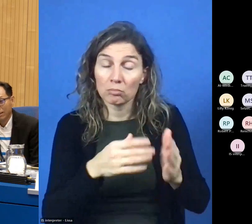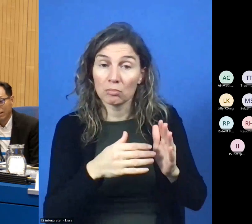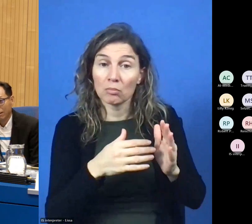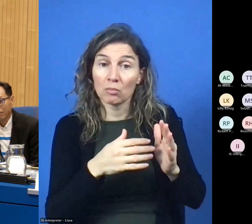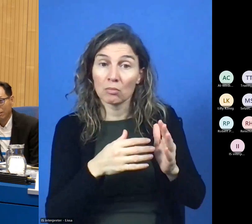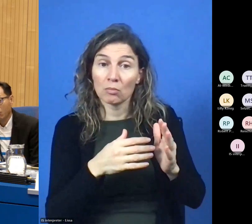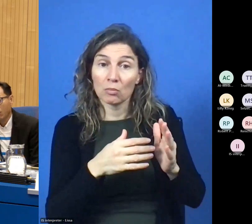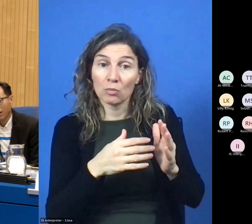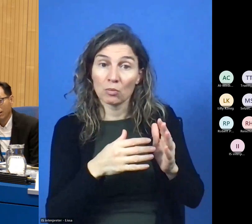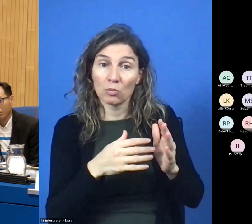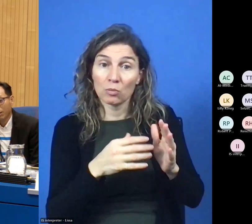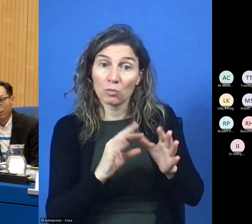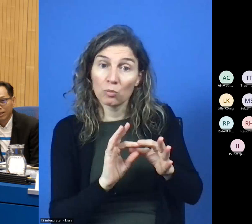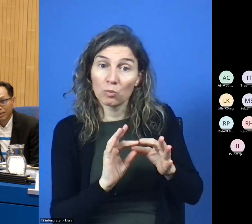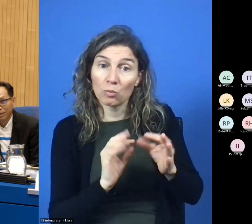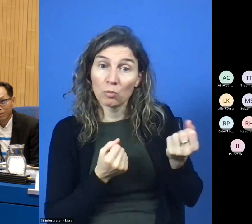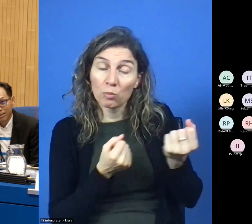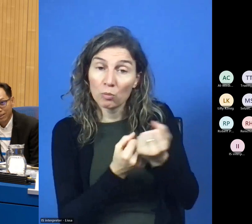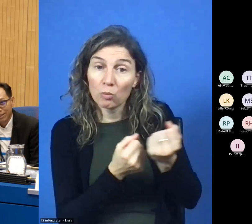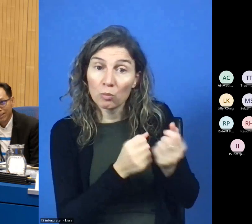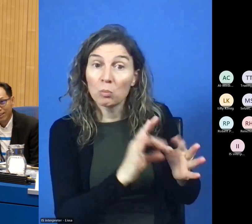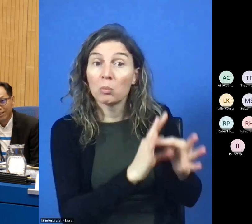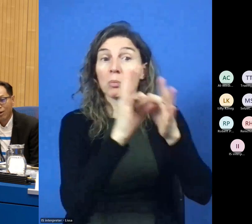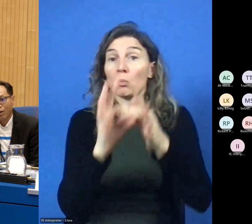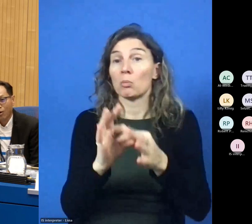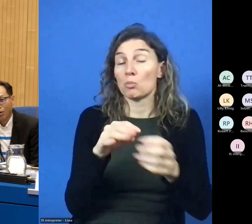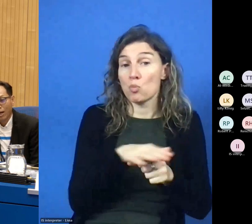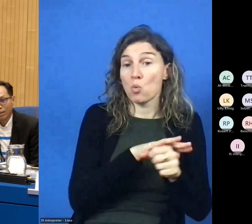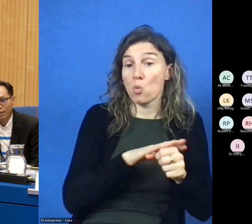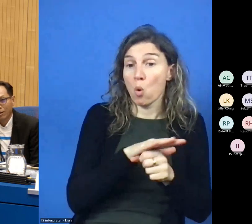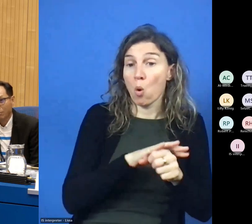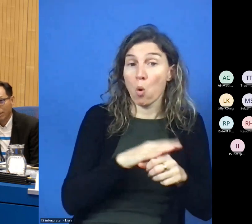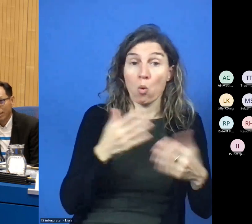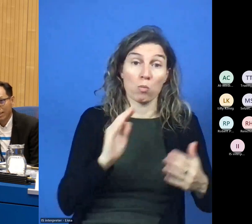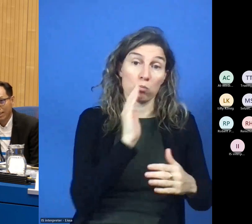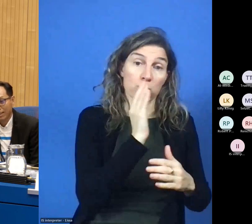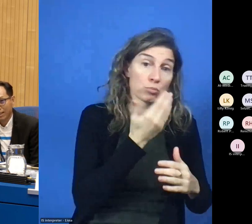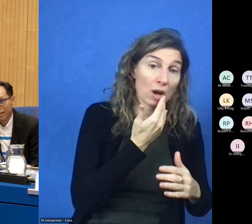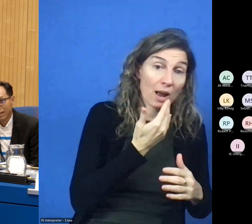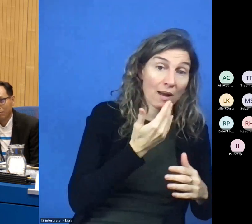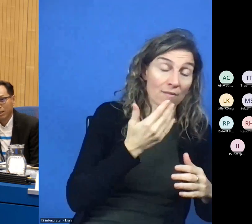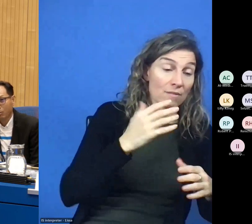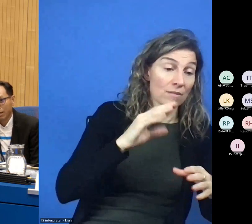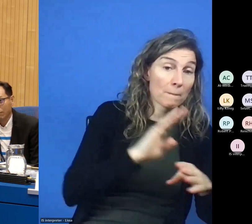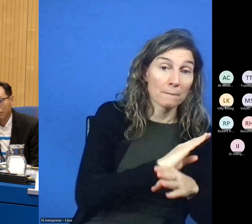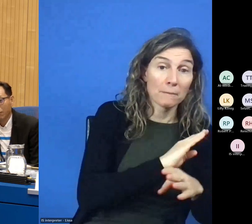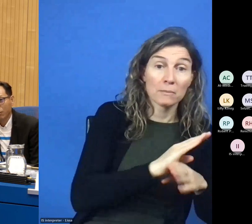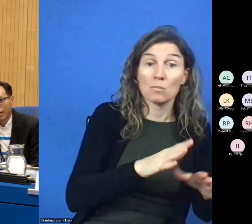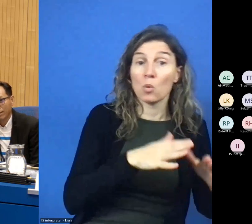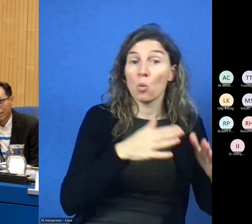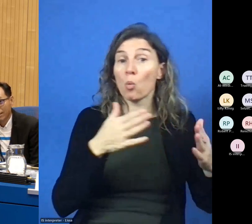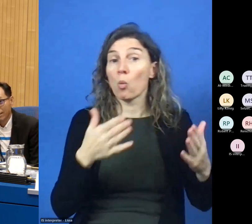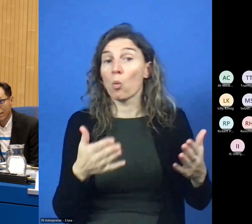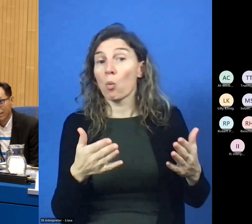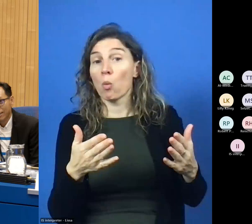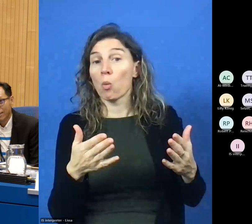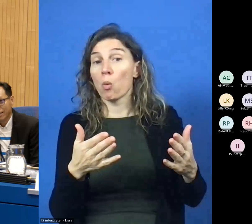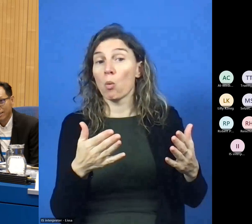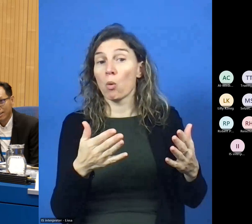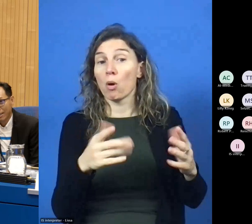in local private business or other company that appropriate for their